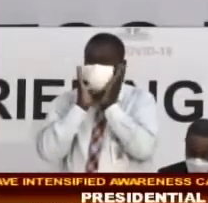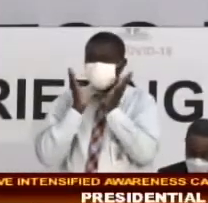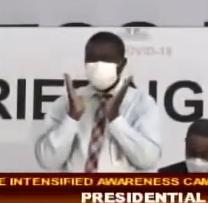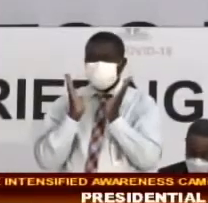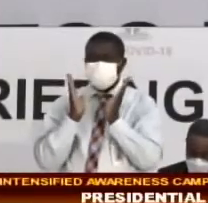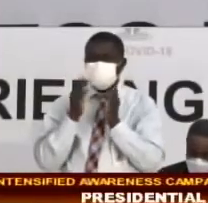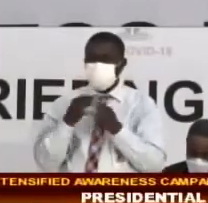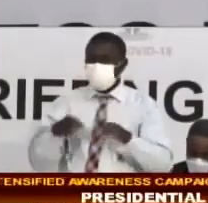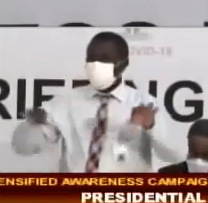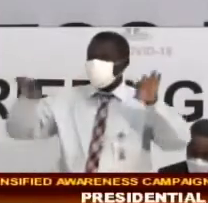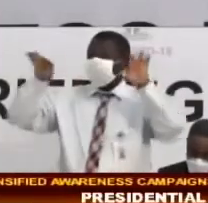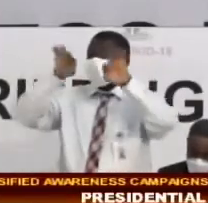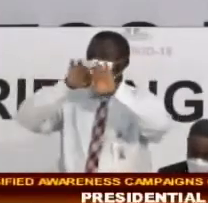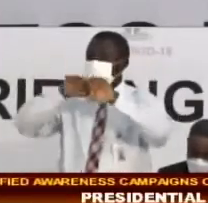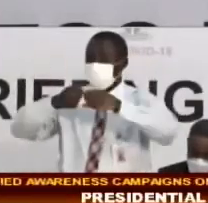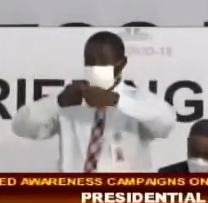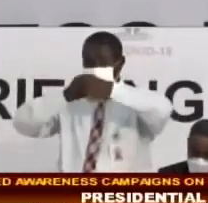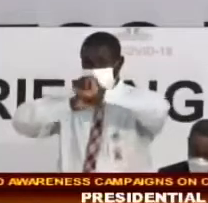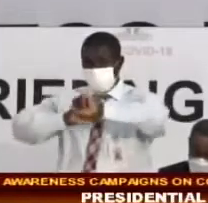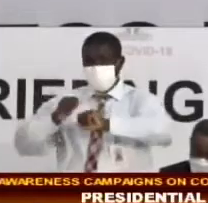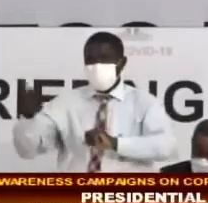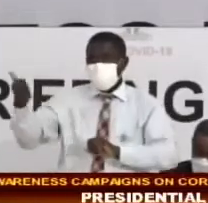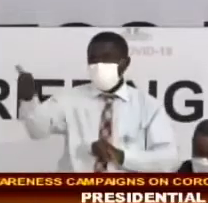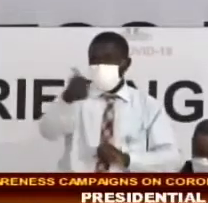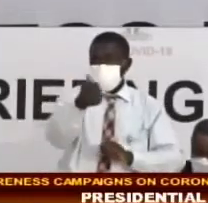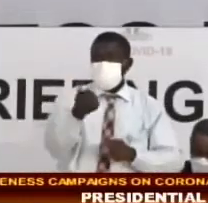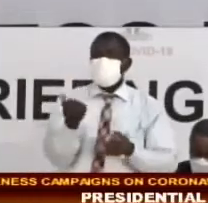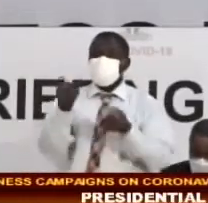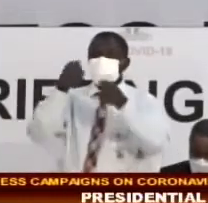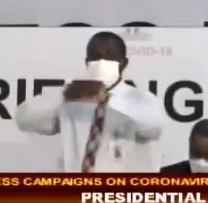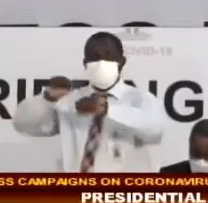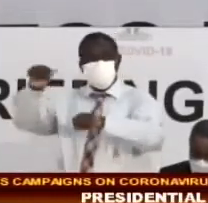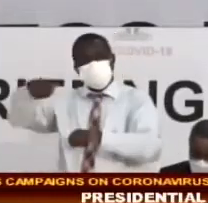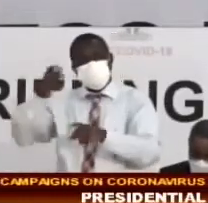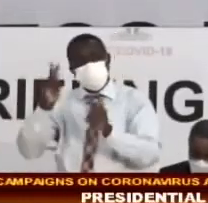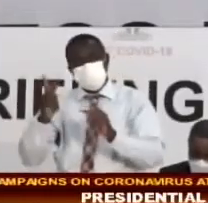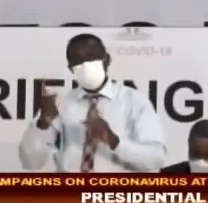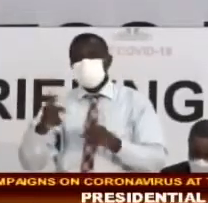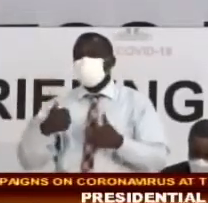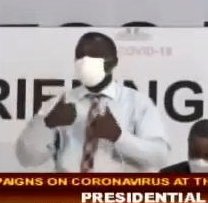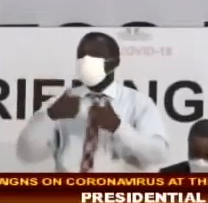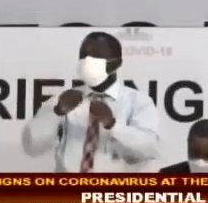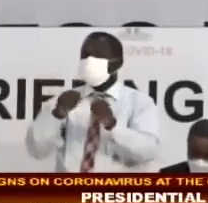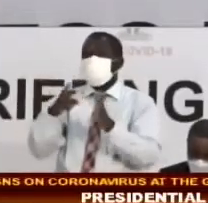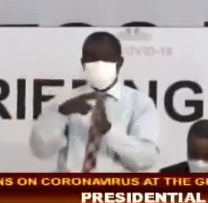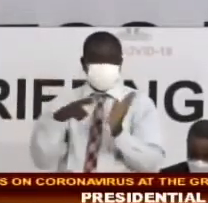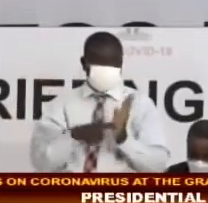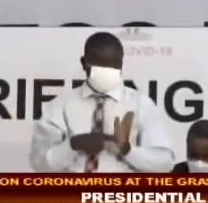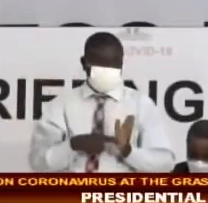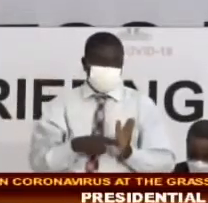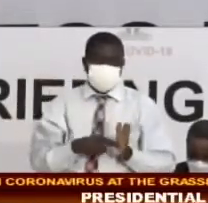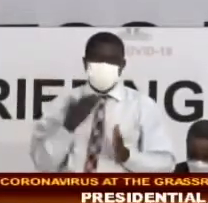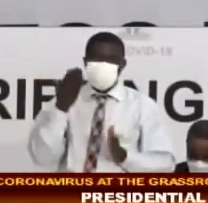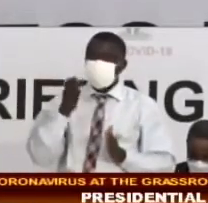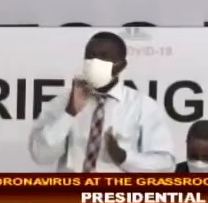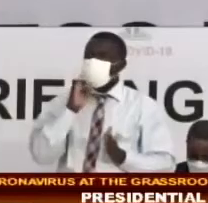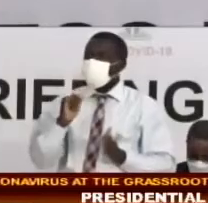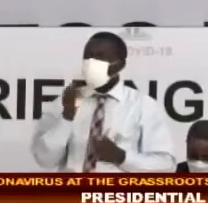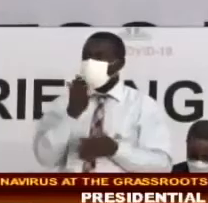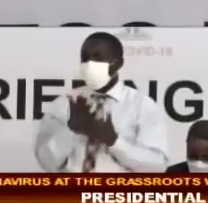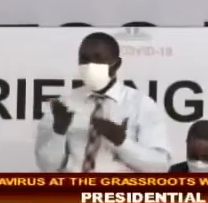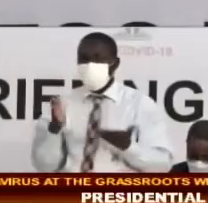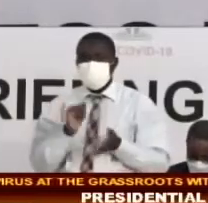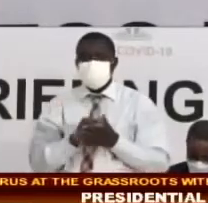kare wasu. To saboda haka a yi ƙoƙari a bi dokoki. Sannan akwai mu'amala, tazaran mu'amala da ake cewa